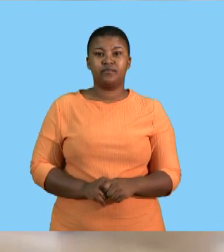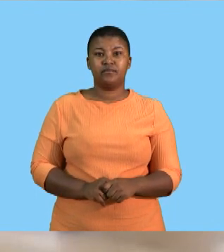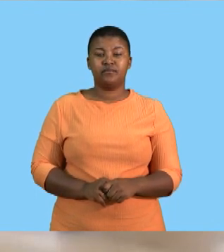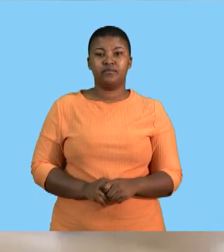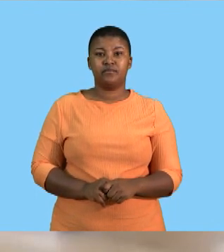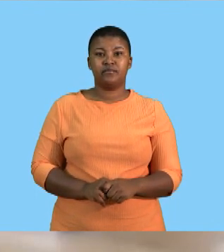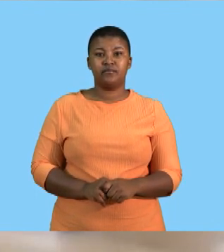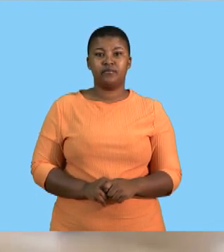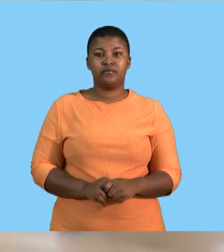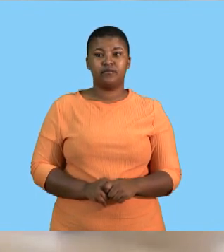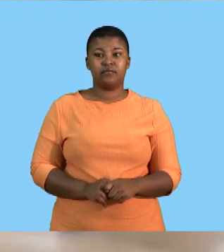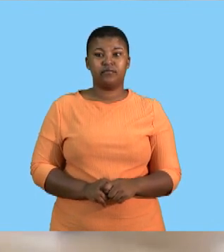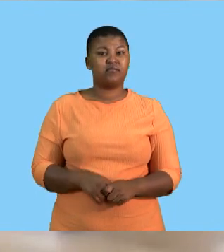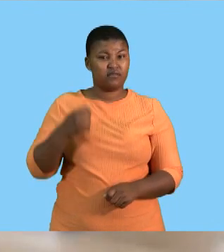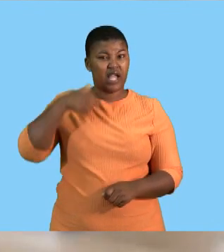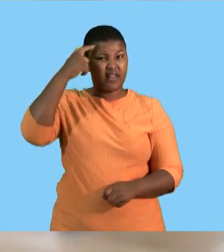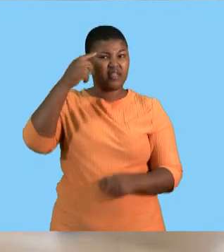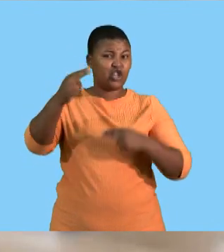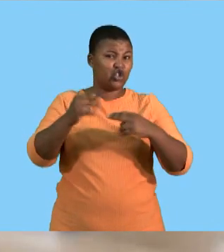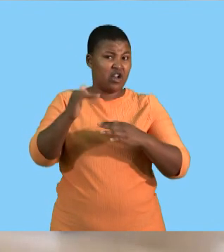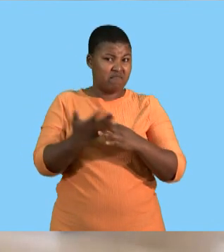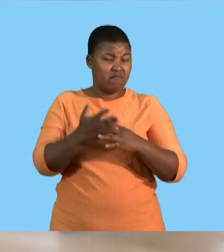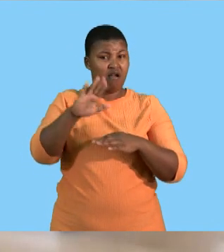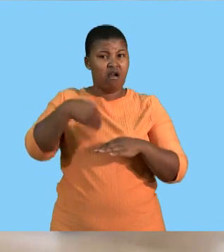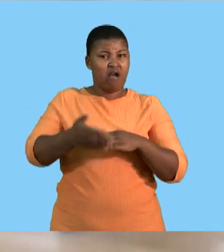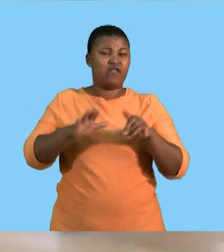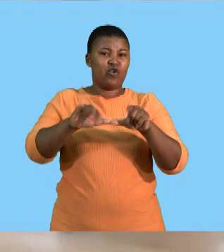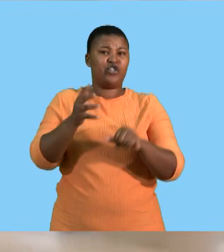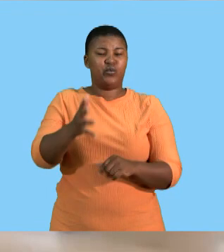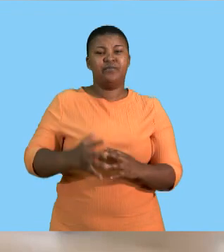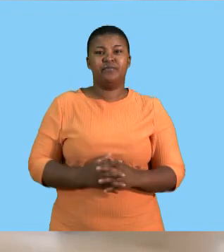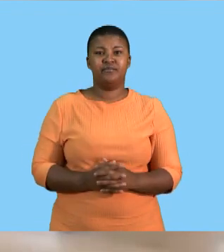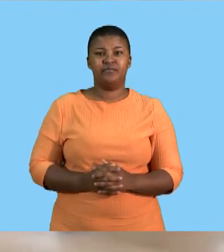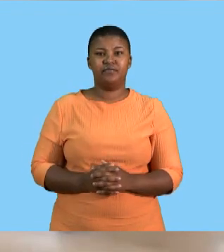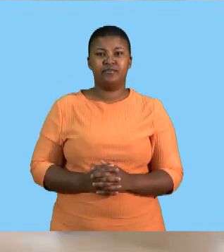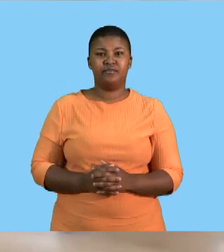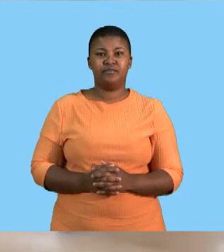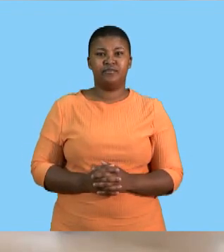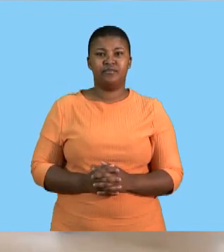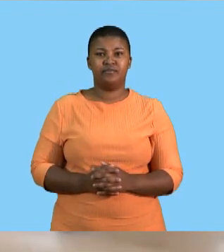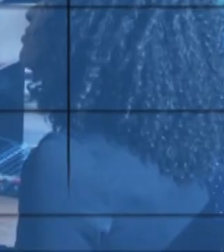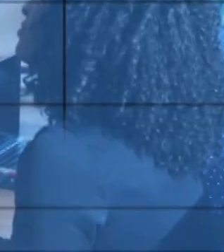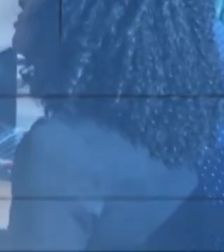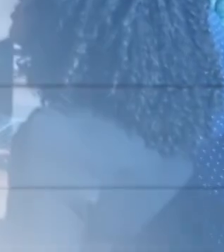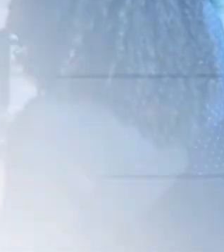standards. Now this is all for now. I think we should take a small break before continuing on. See you later.